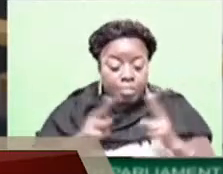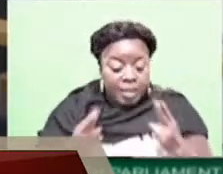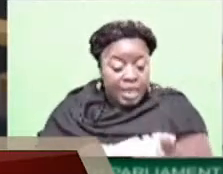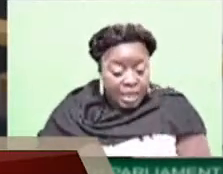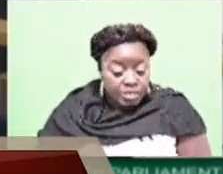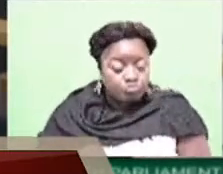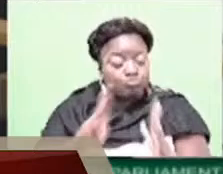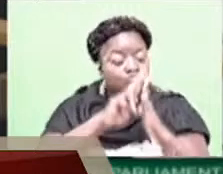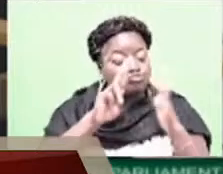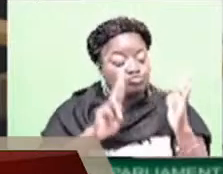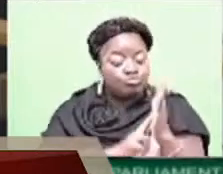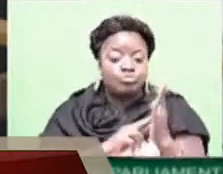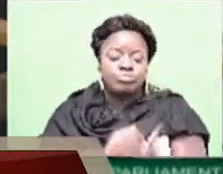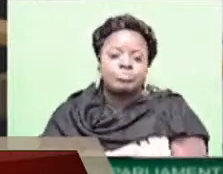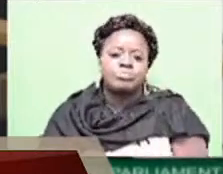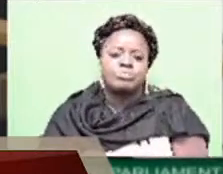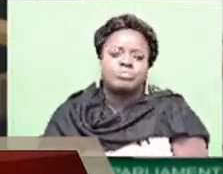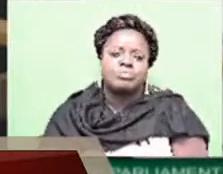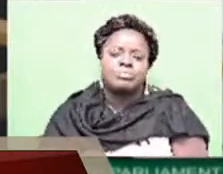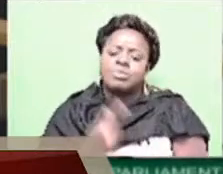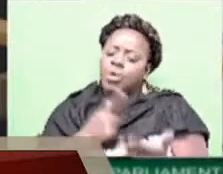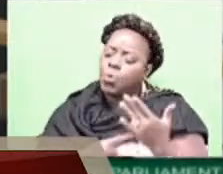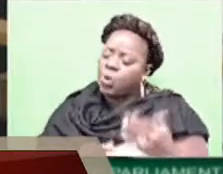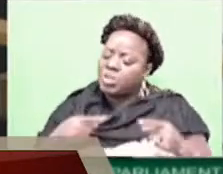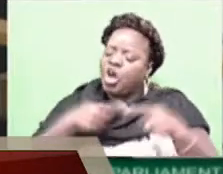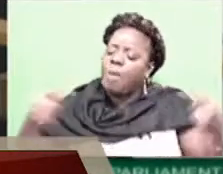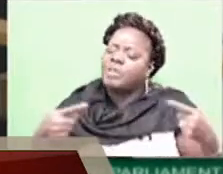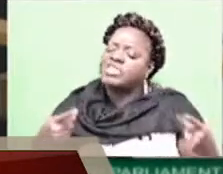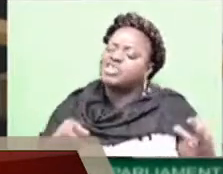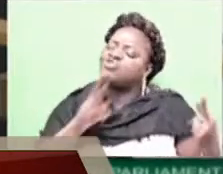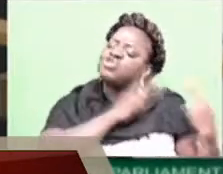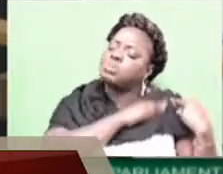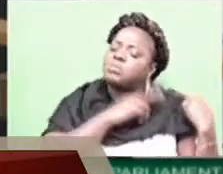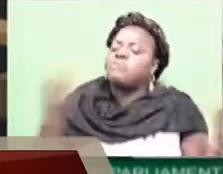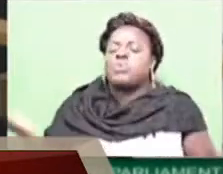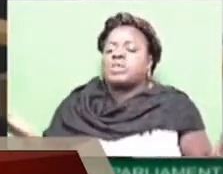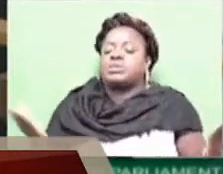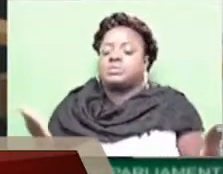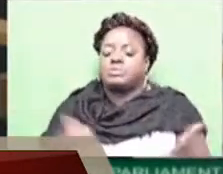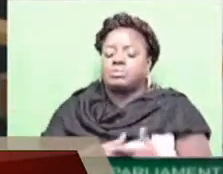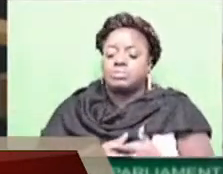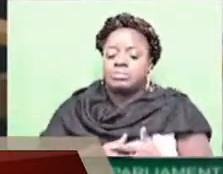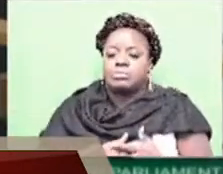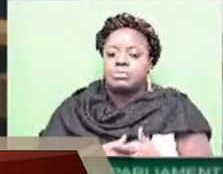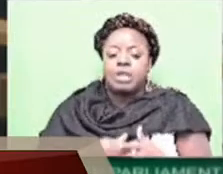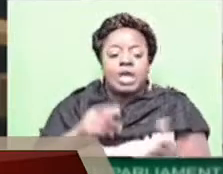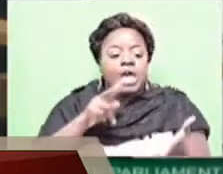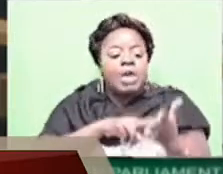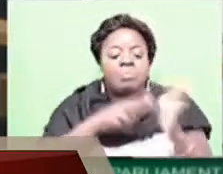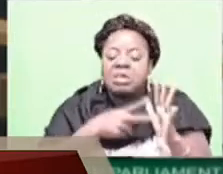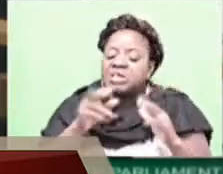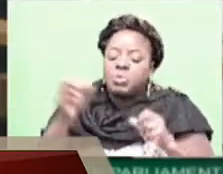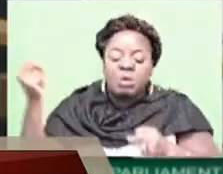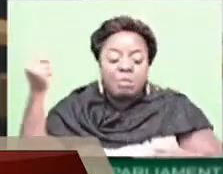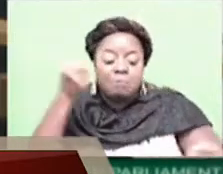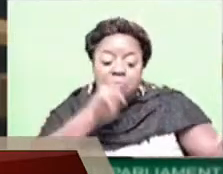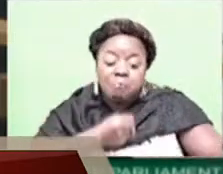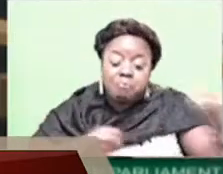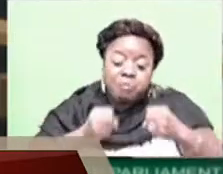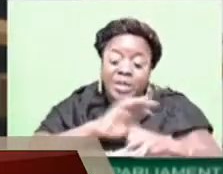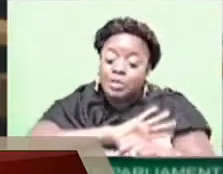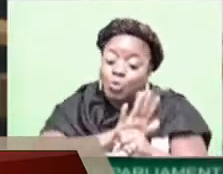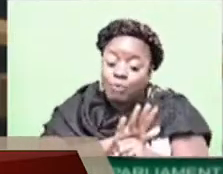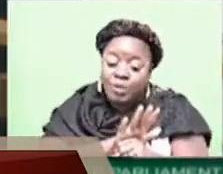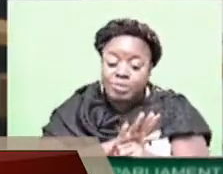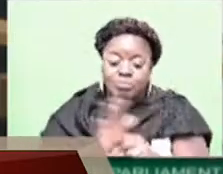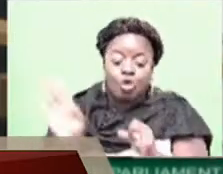this side, our duty is to ensure that we fight this virus, that we protect the safety and